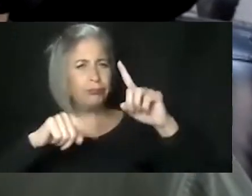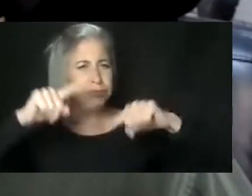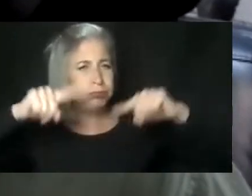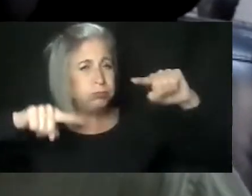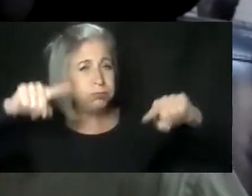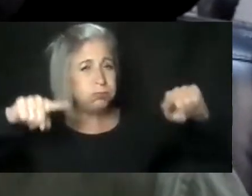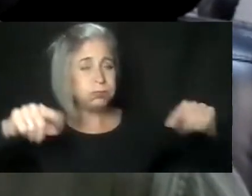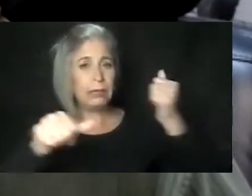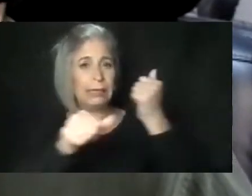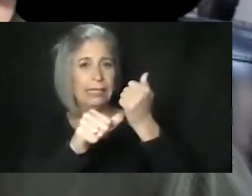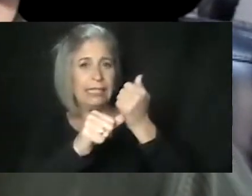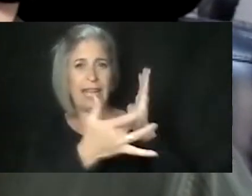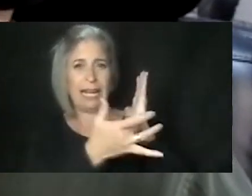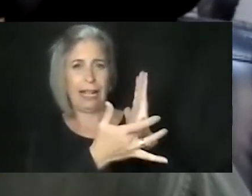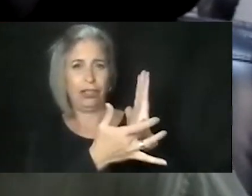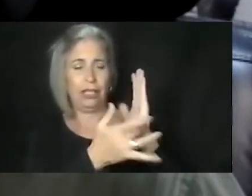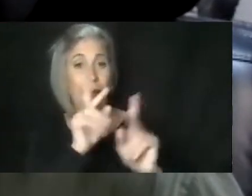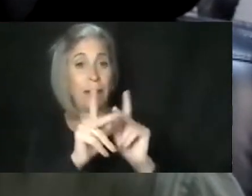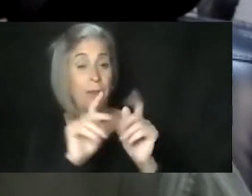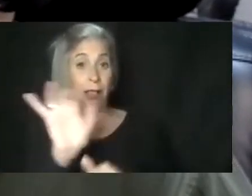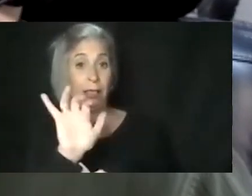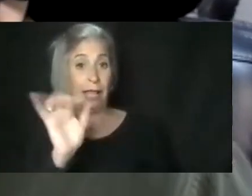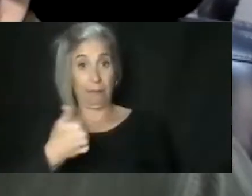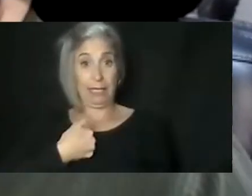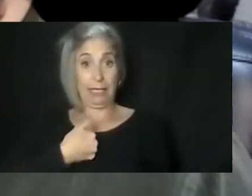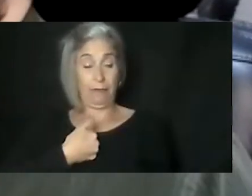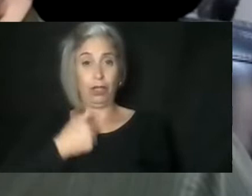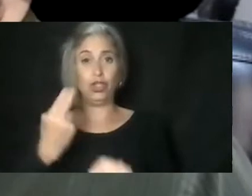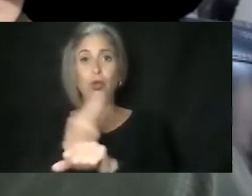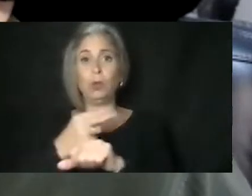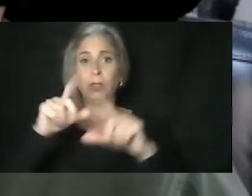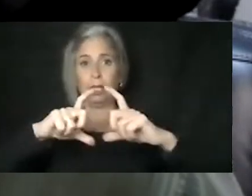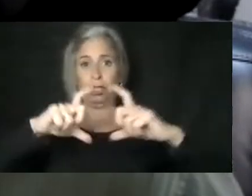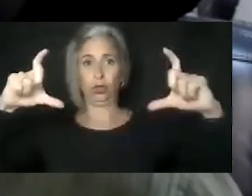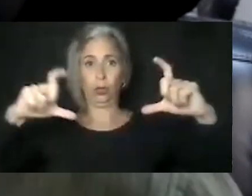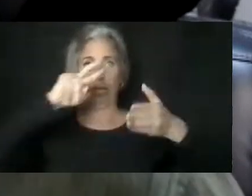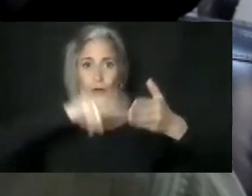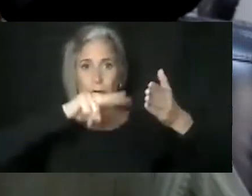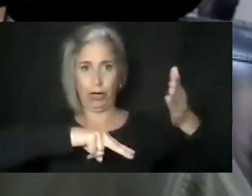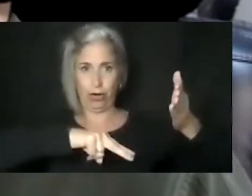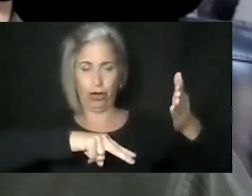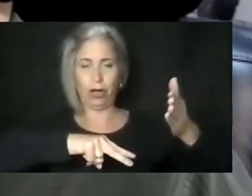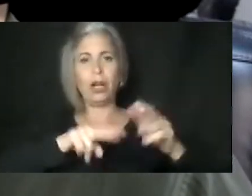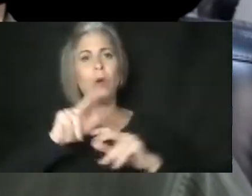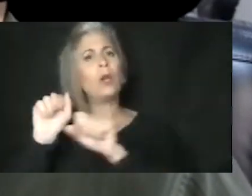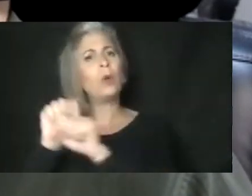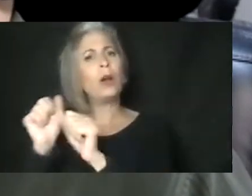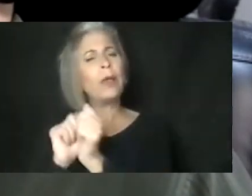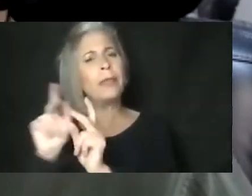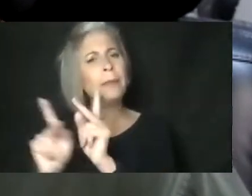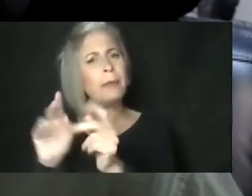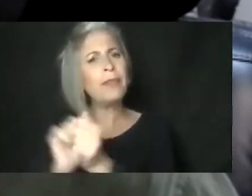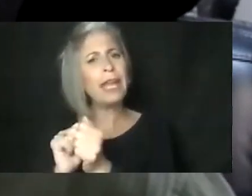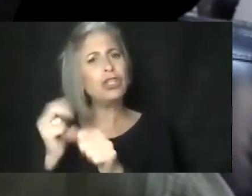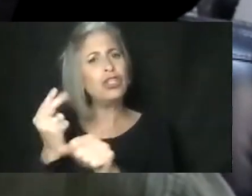technologies. So we work with folks who, like myself, use a screen reader. We also work with folks who use